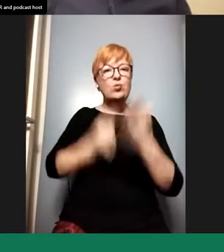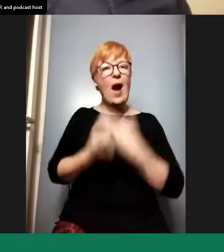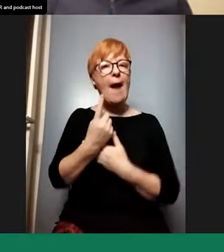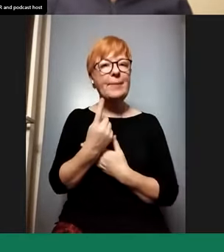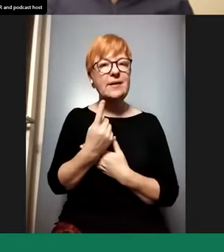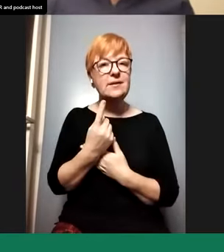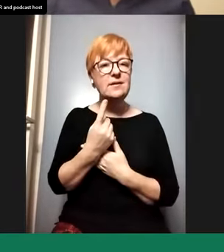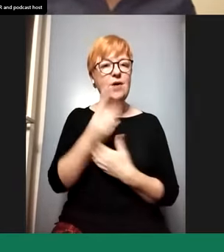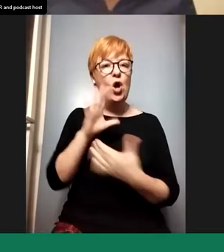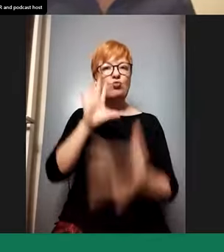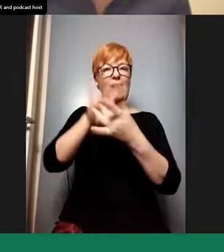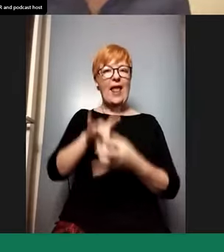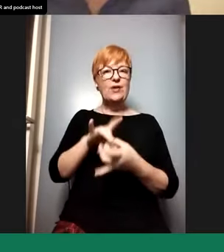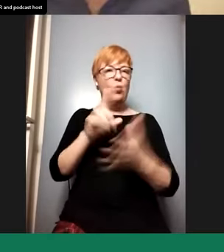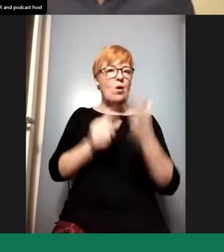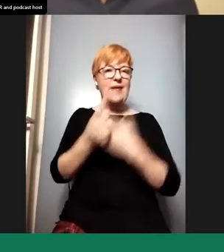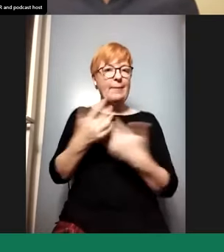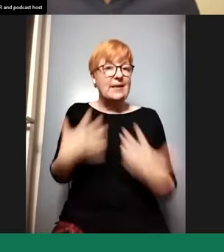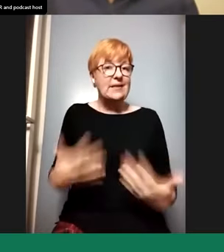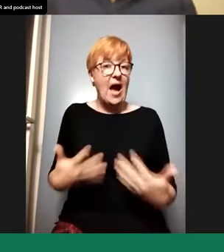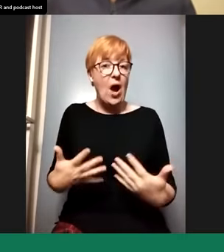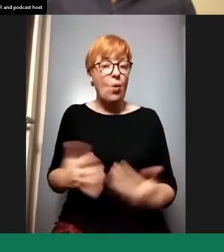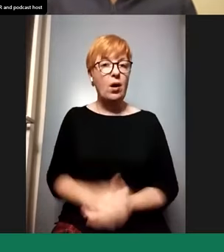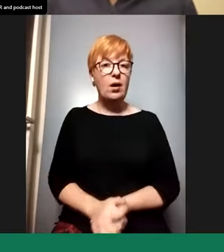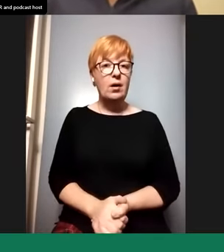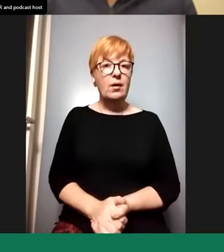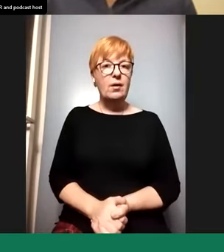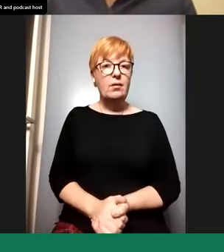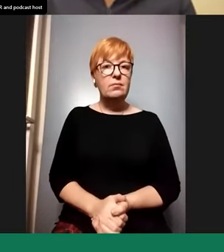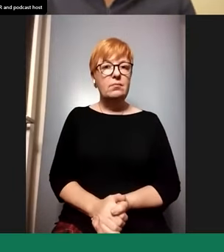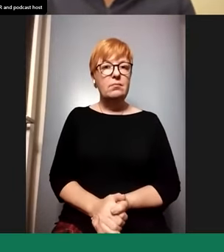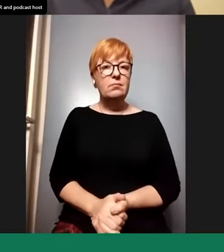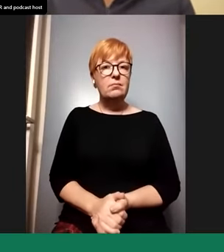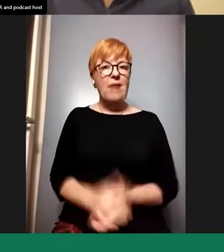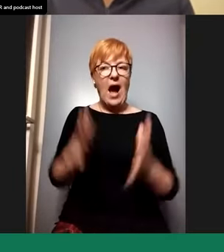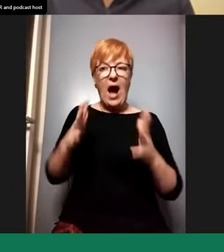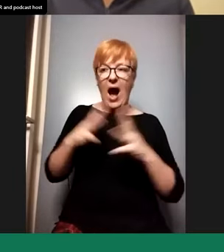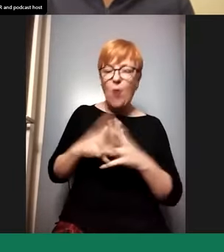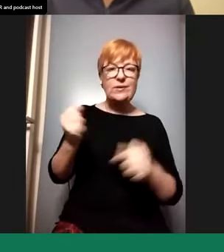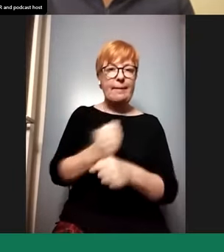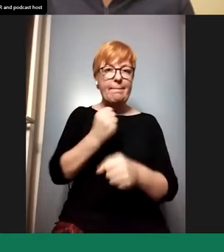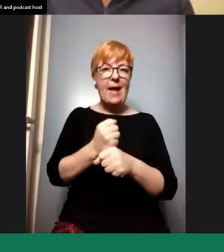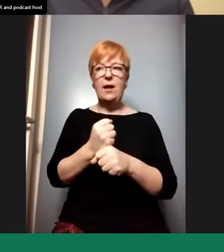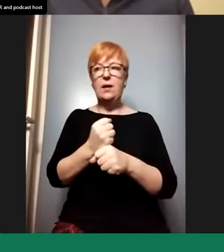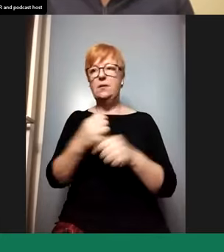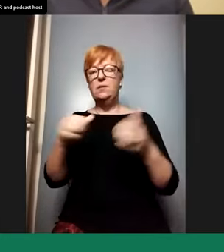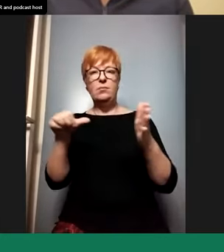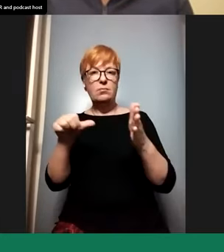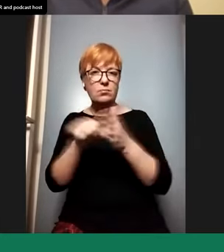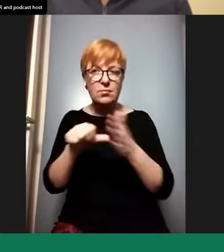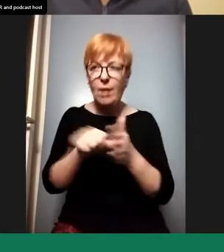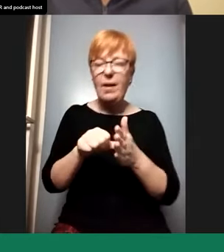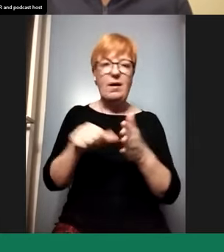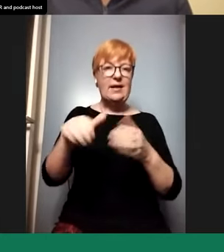what's happening to us now? How does that make the fights, or the issues and the situations we have